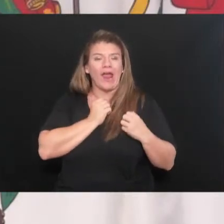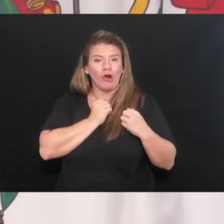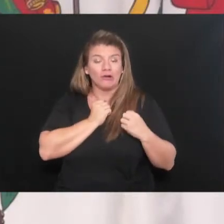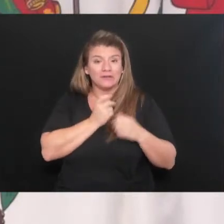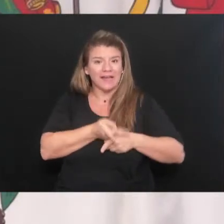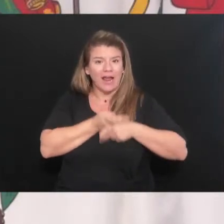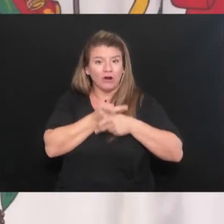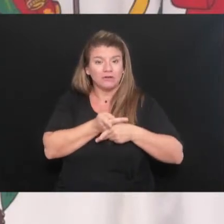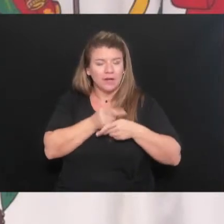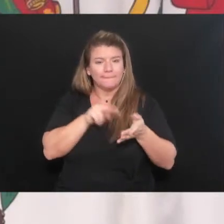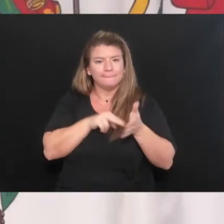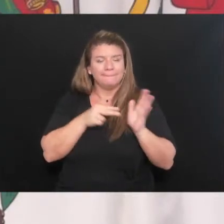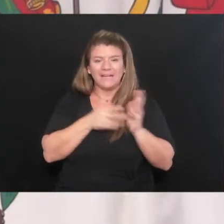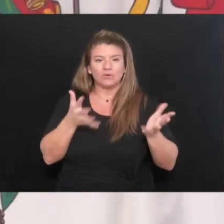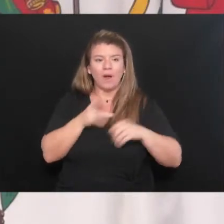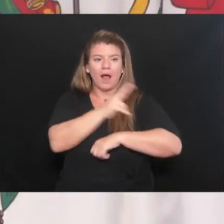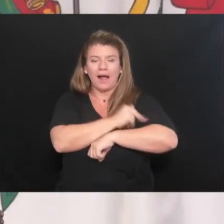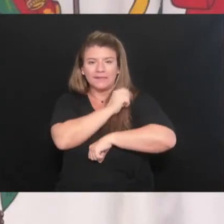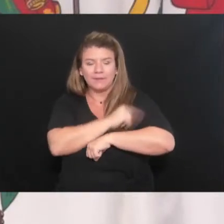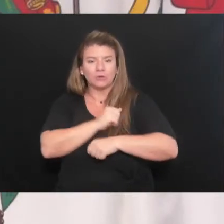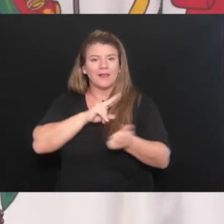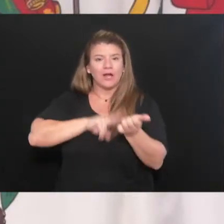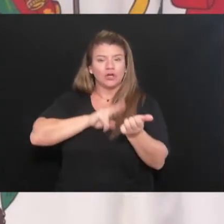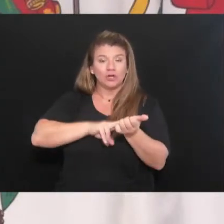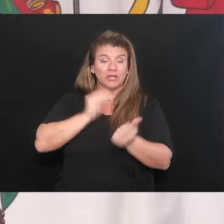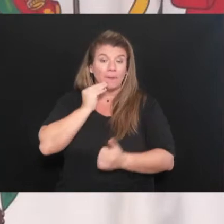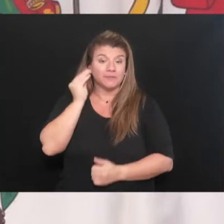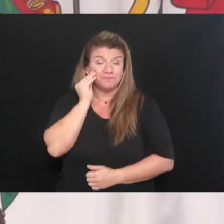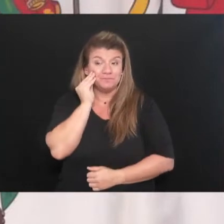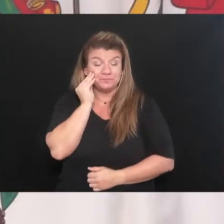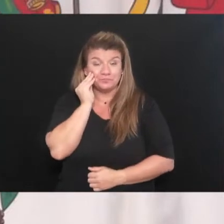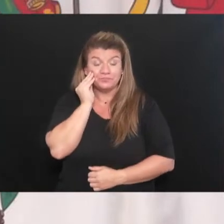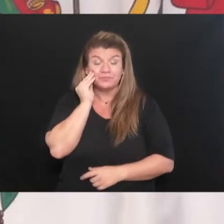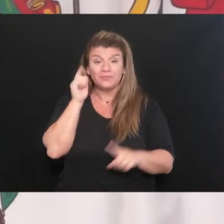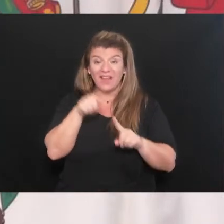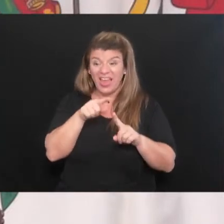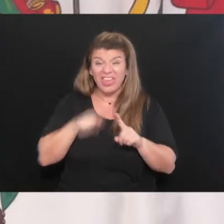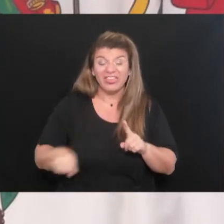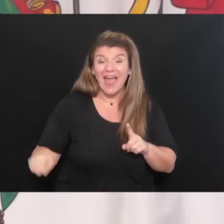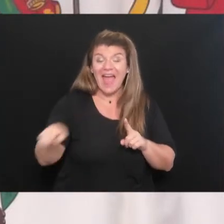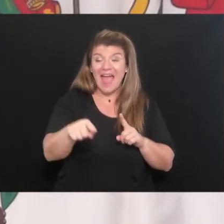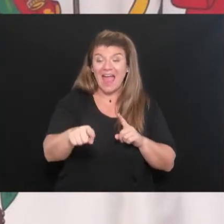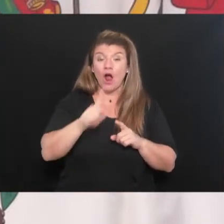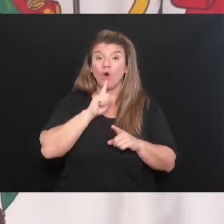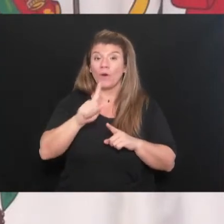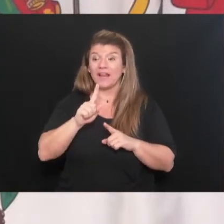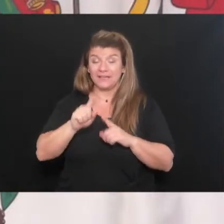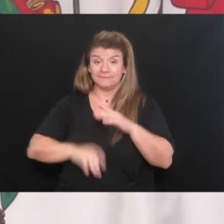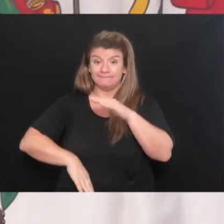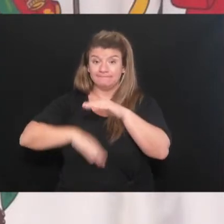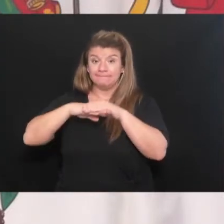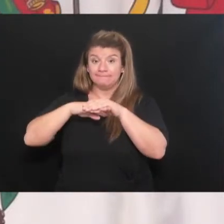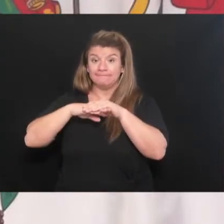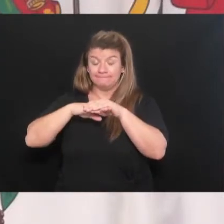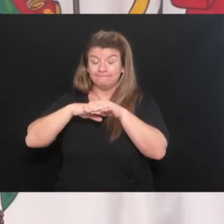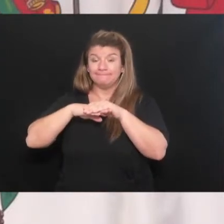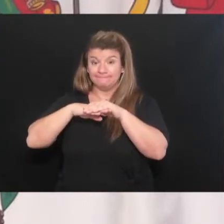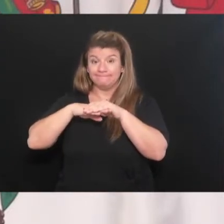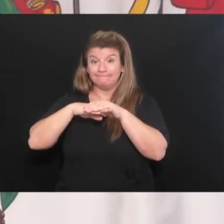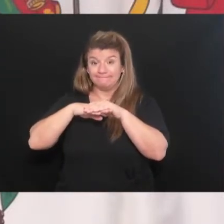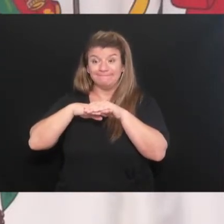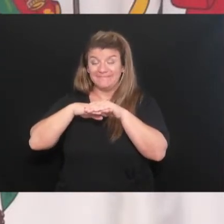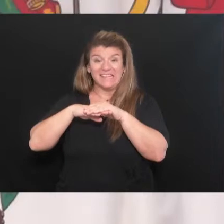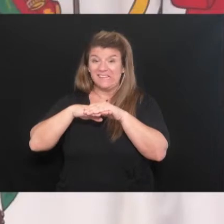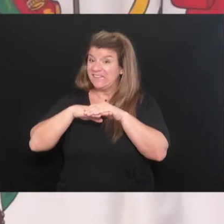and our nursing homes. They are absolutely getting ready or at the peak of this and being